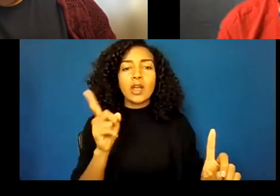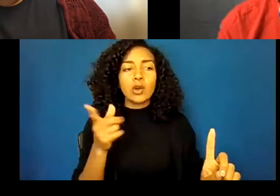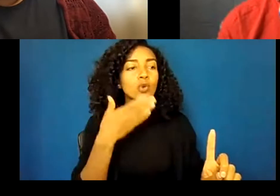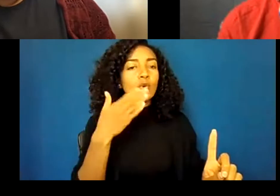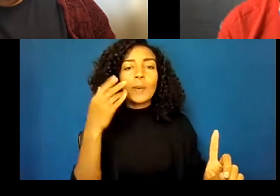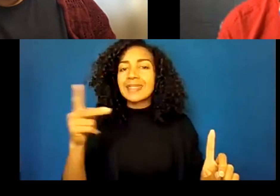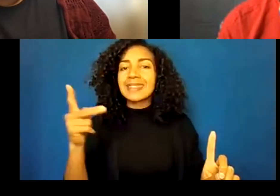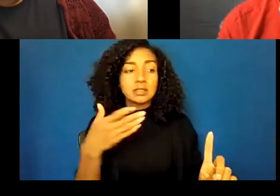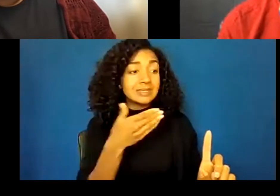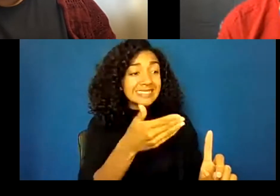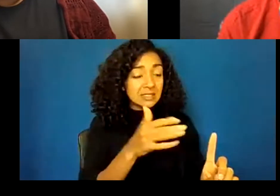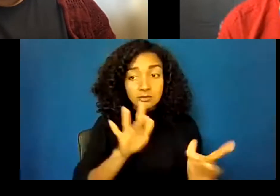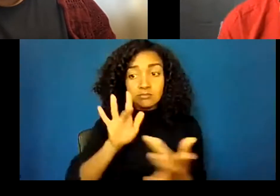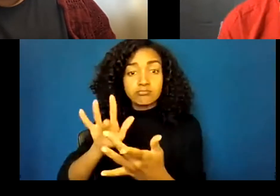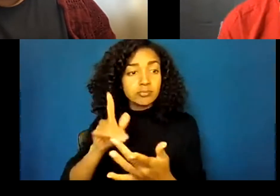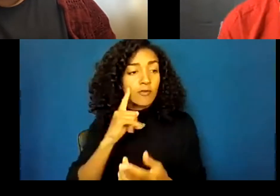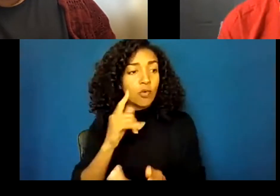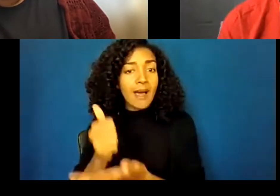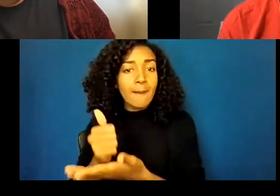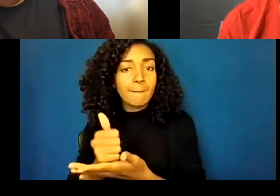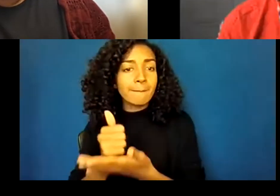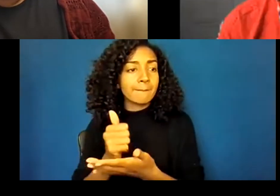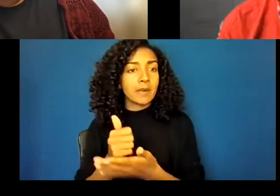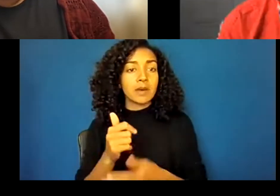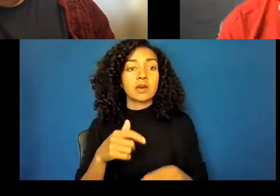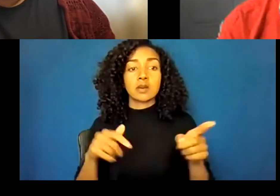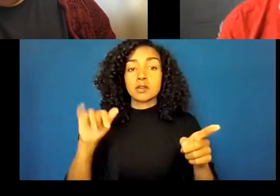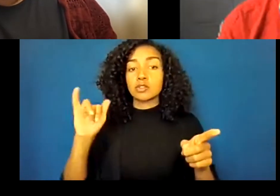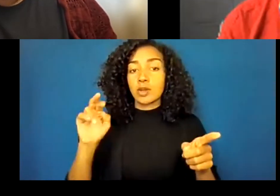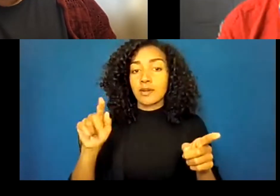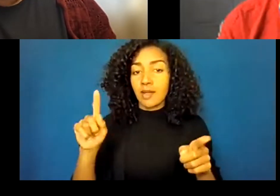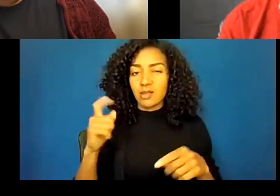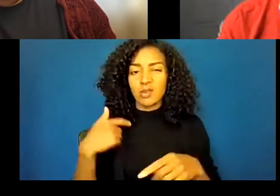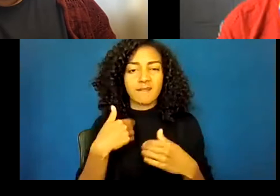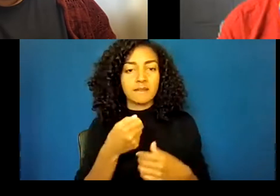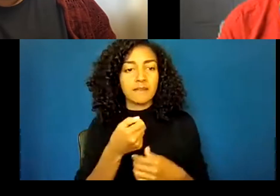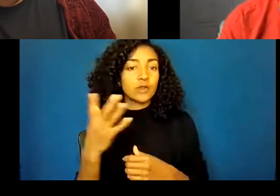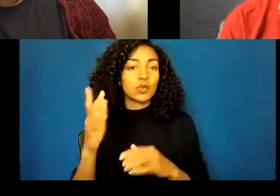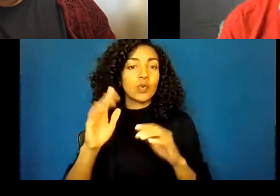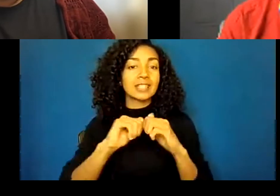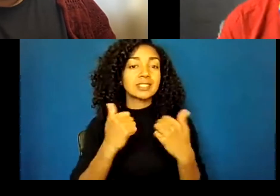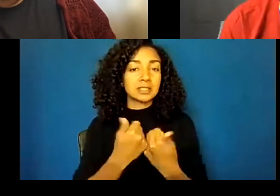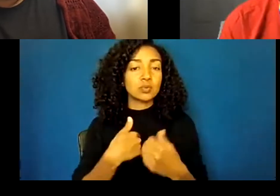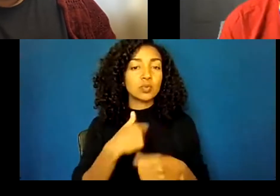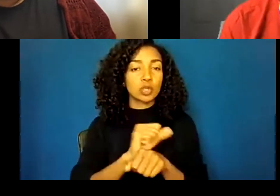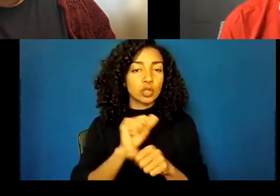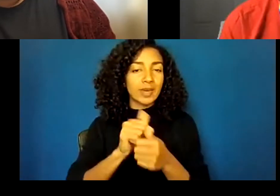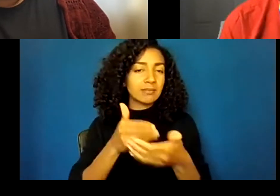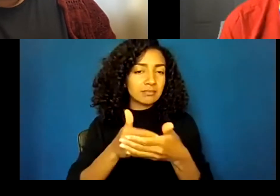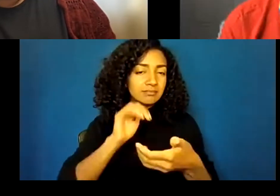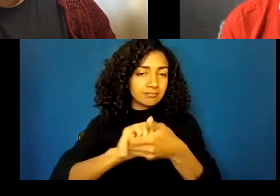So we have a couple agencies that we work pretty closely with. Based in Anchorage is primarily where